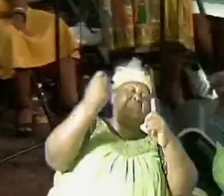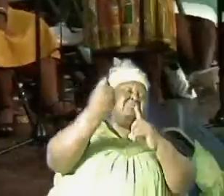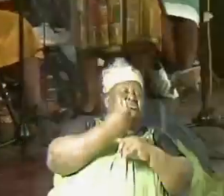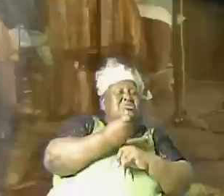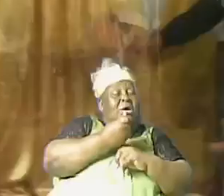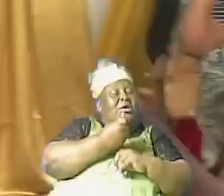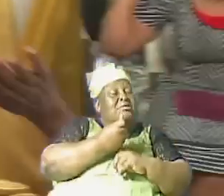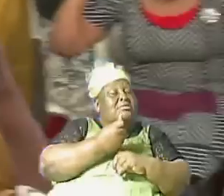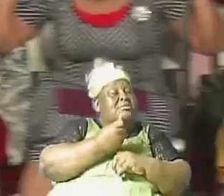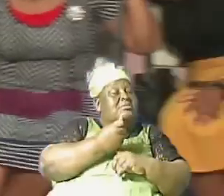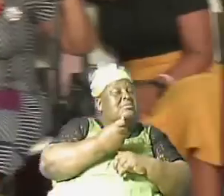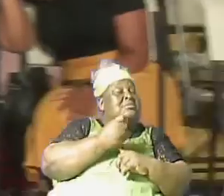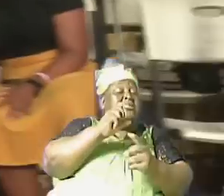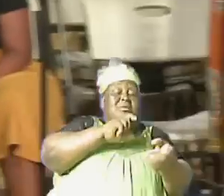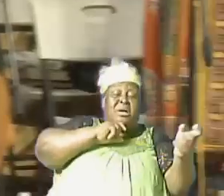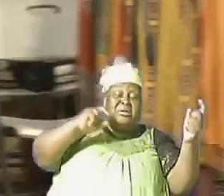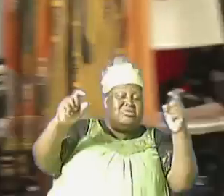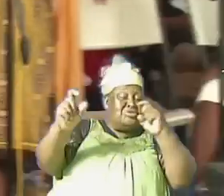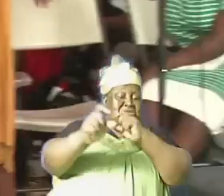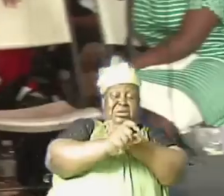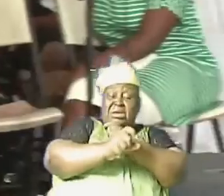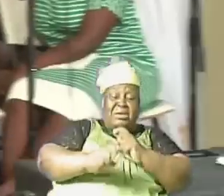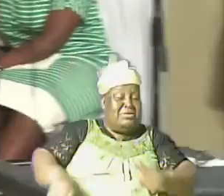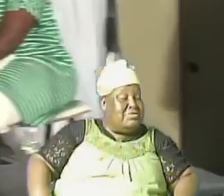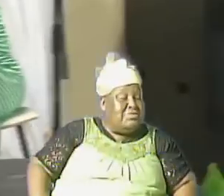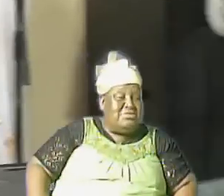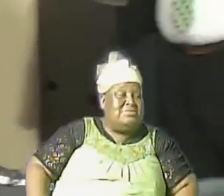situation will change.